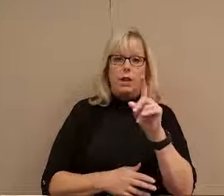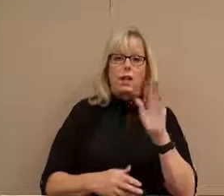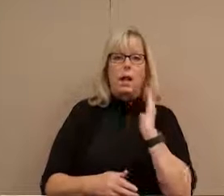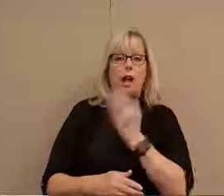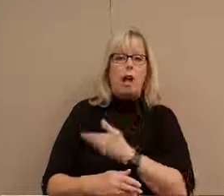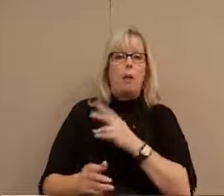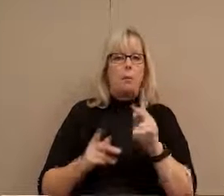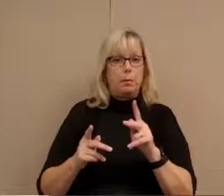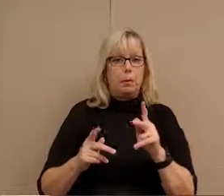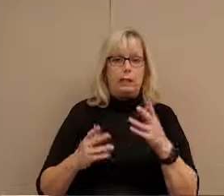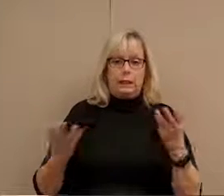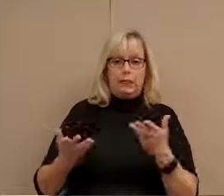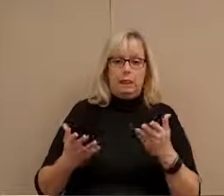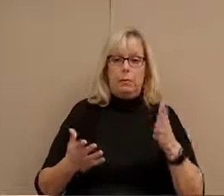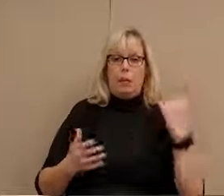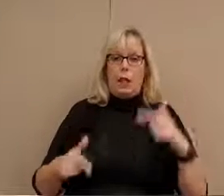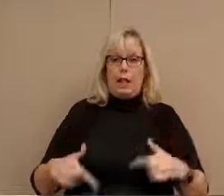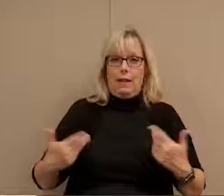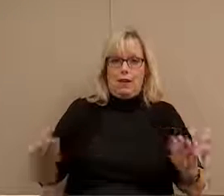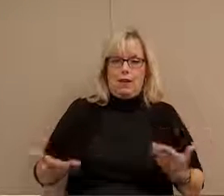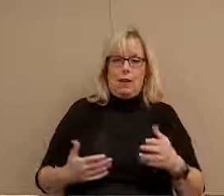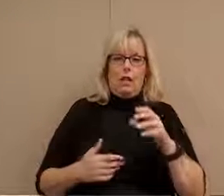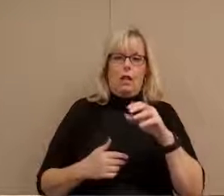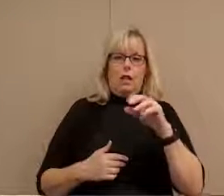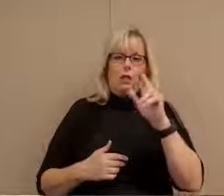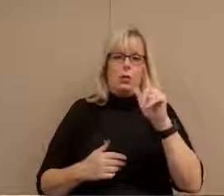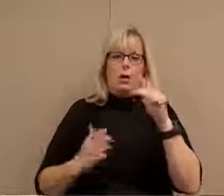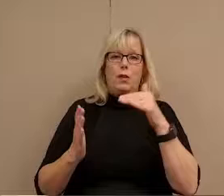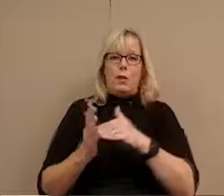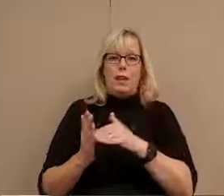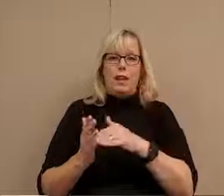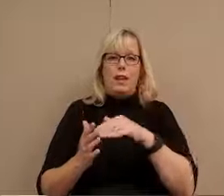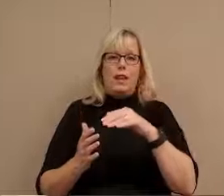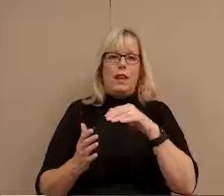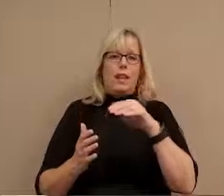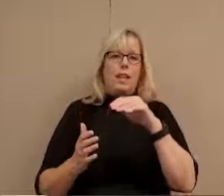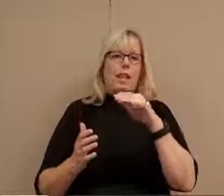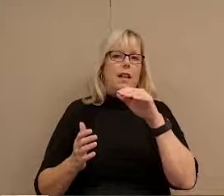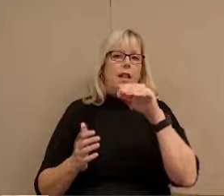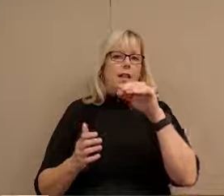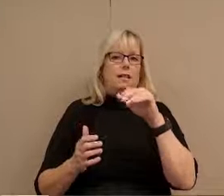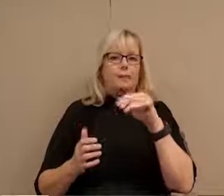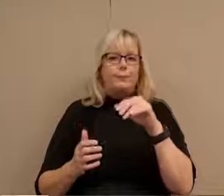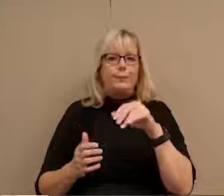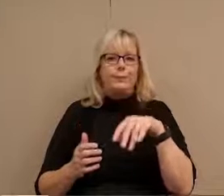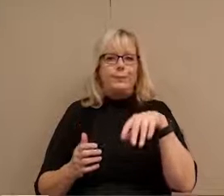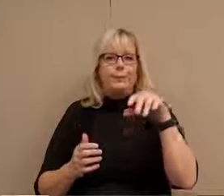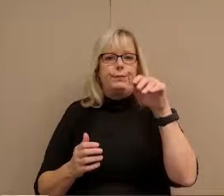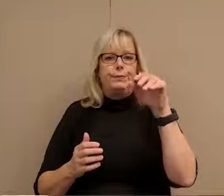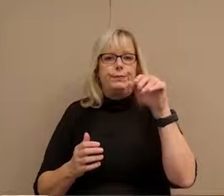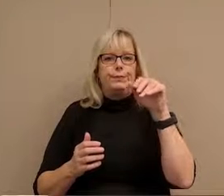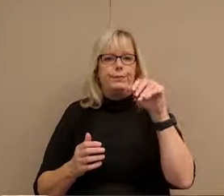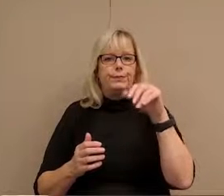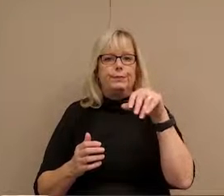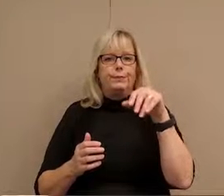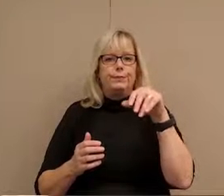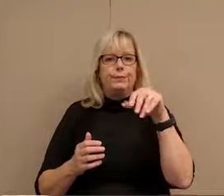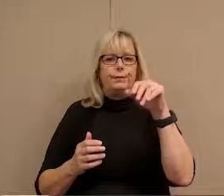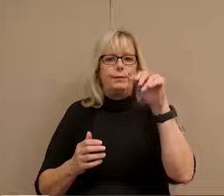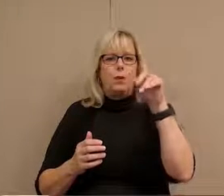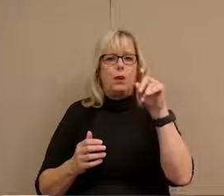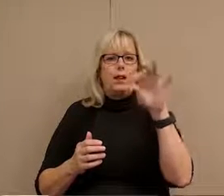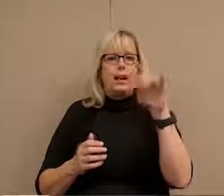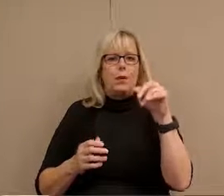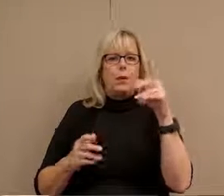county residents in the state of Illinois, 23,685 people have lost their lives, and there's no telling how many more that's going to